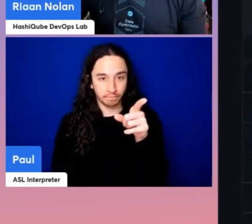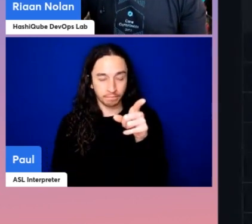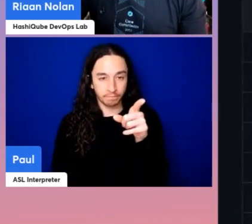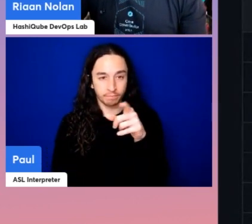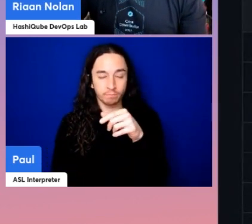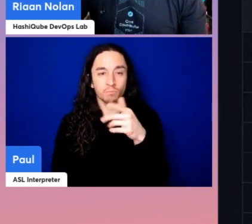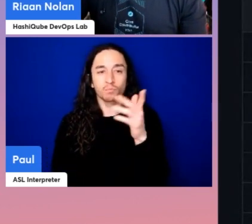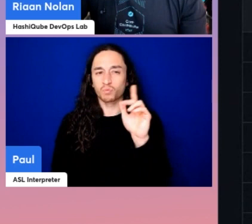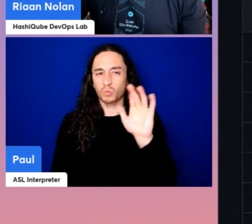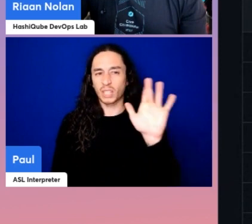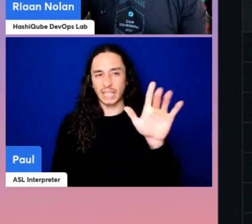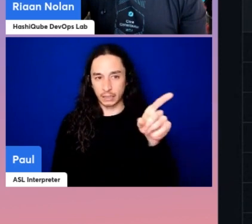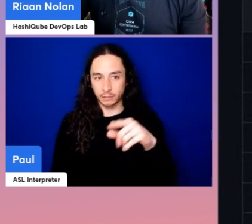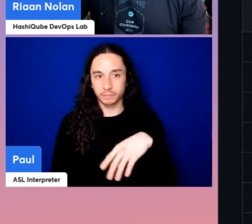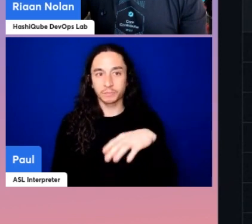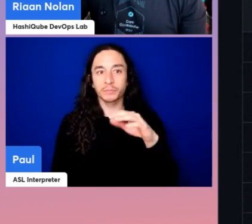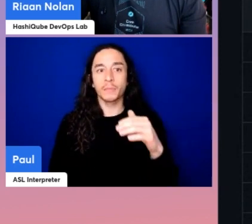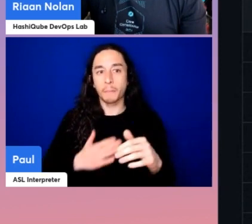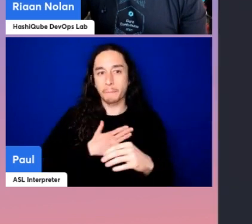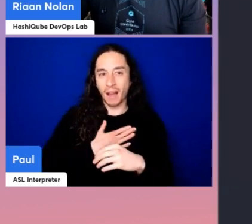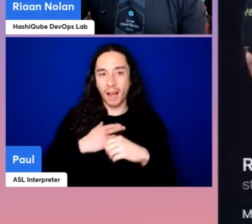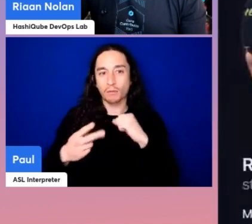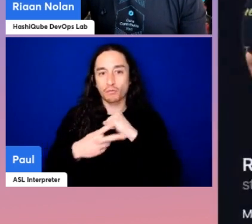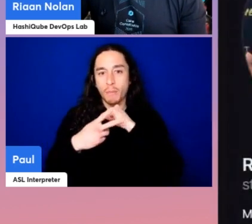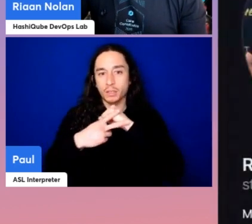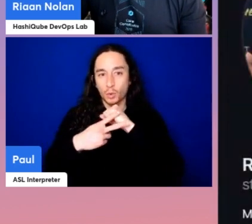let's go here to my repositories,